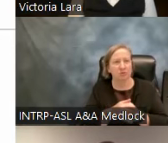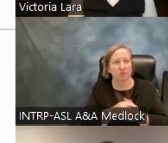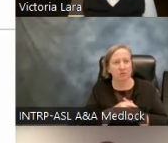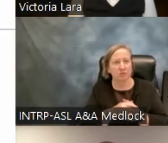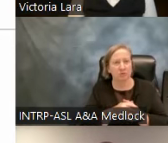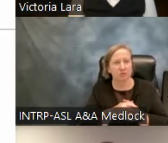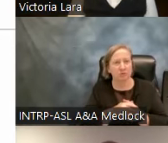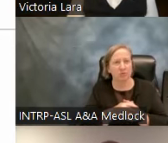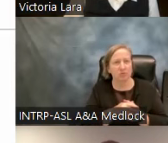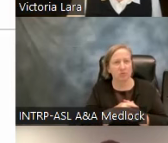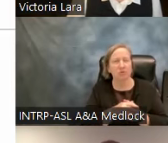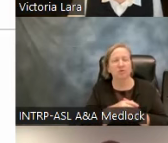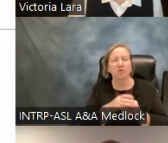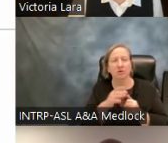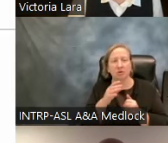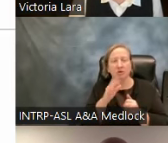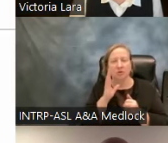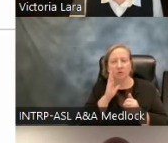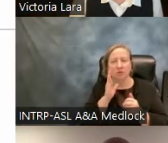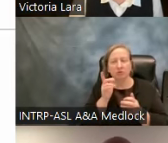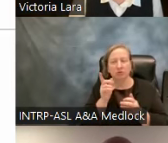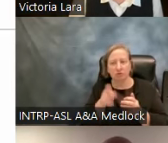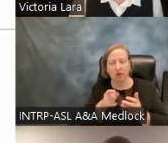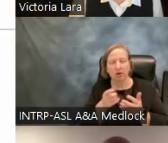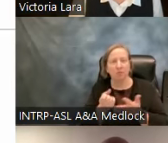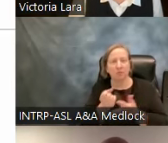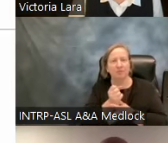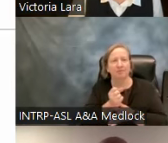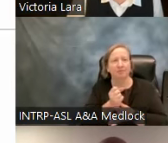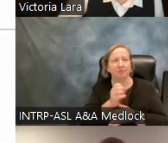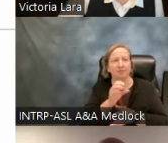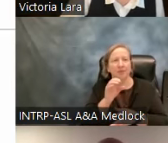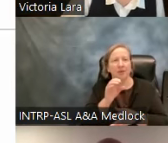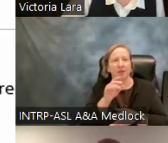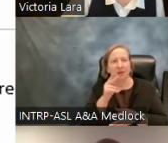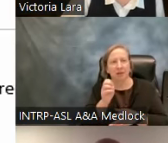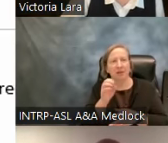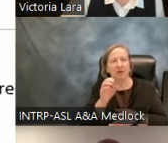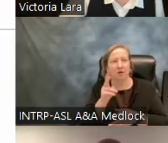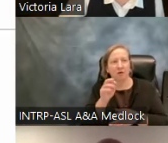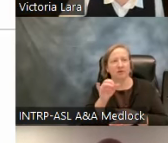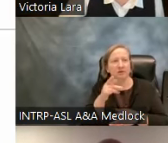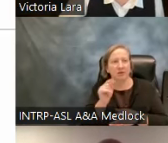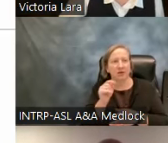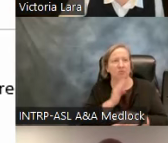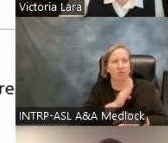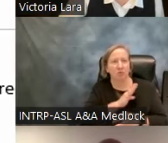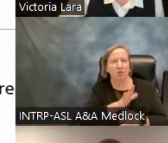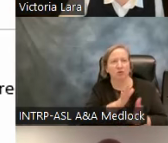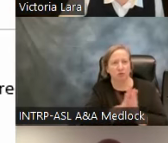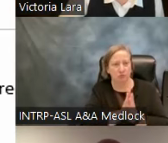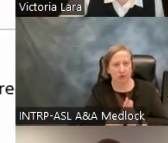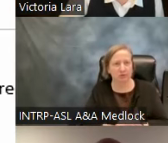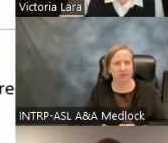shall prioritize, and then you could go to the Oversight Board's request.